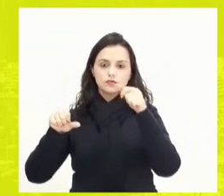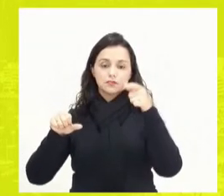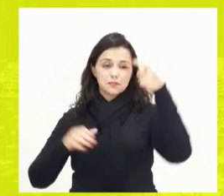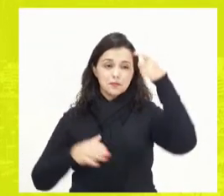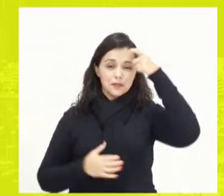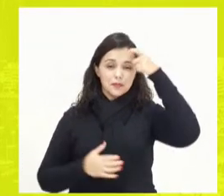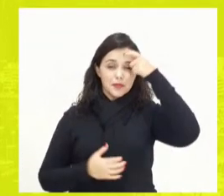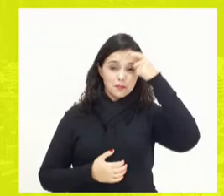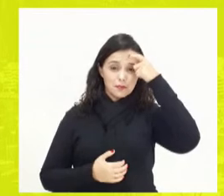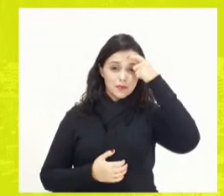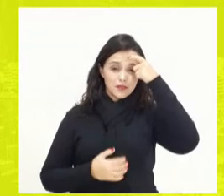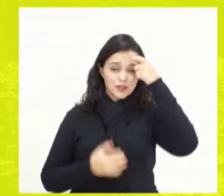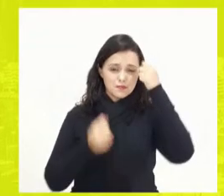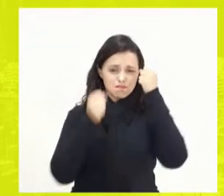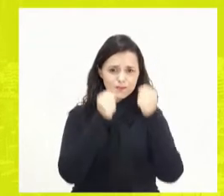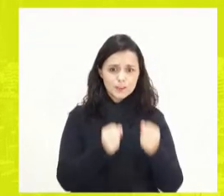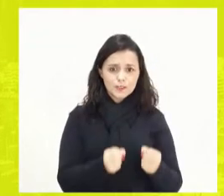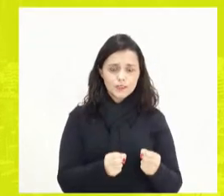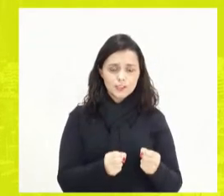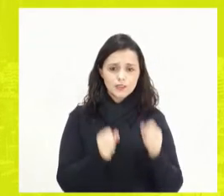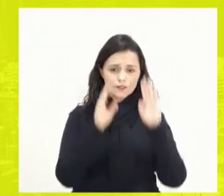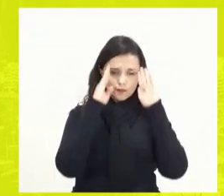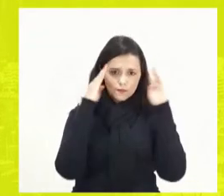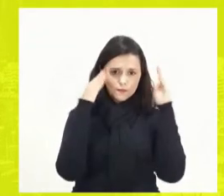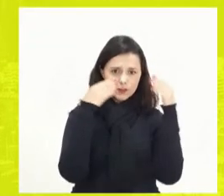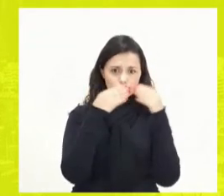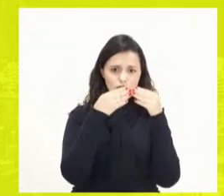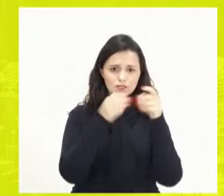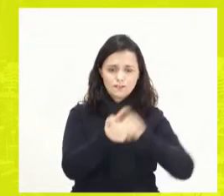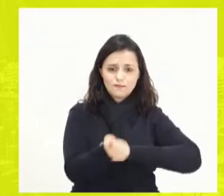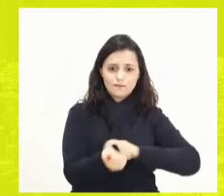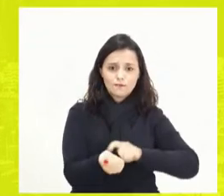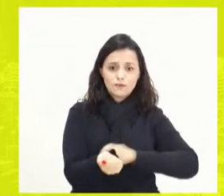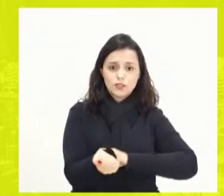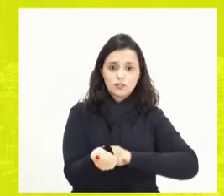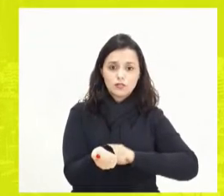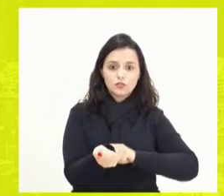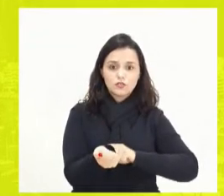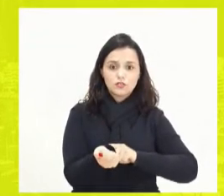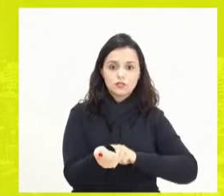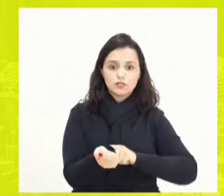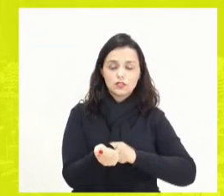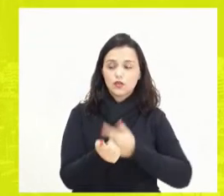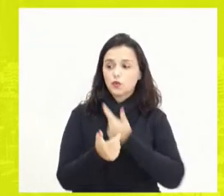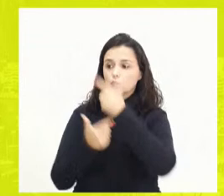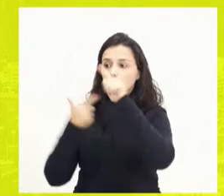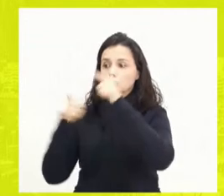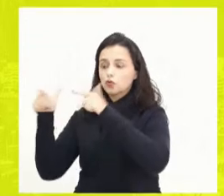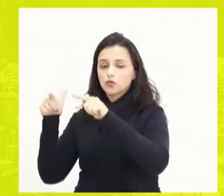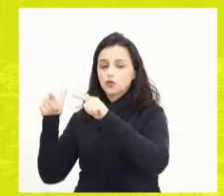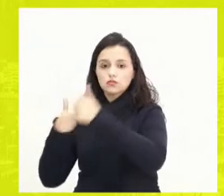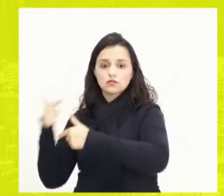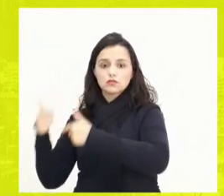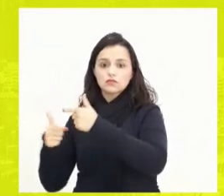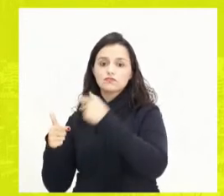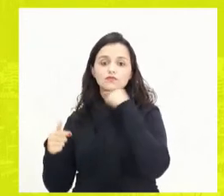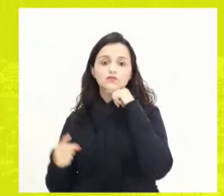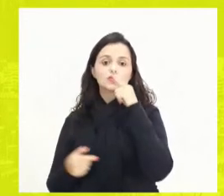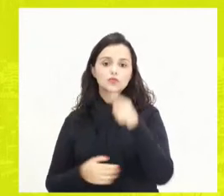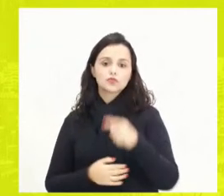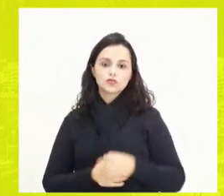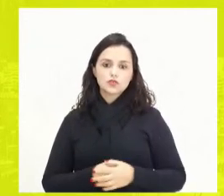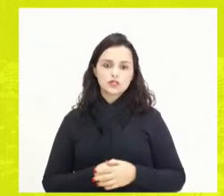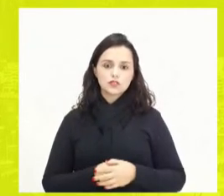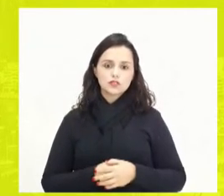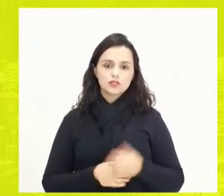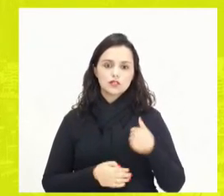over this tent's mind to all other activities i engage in so